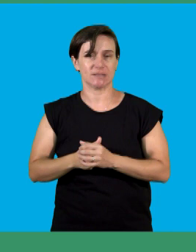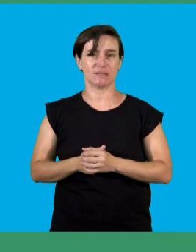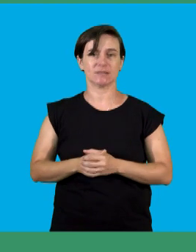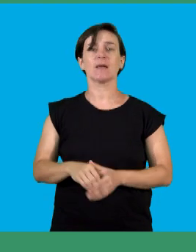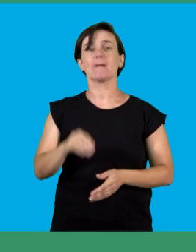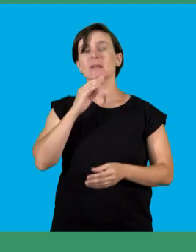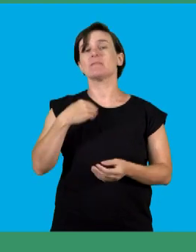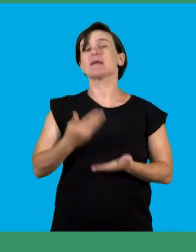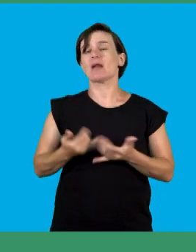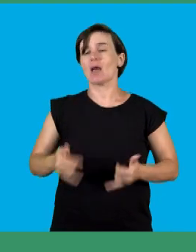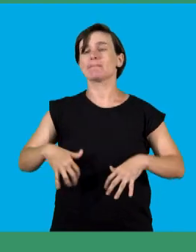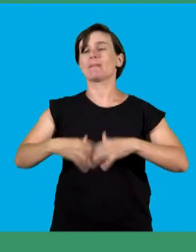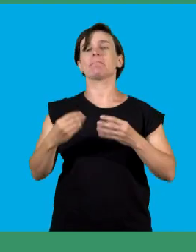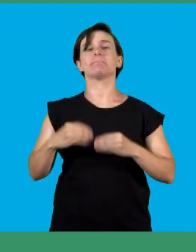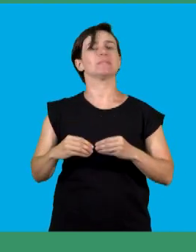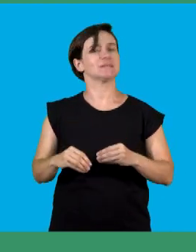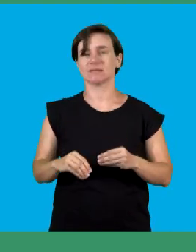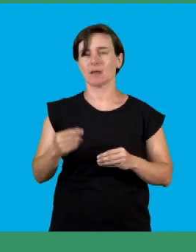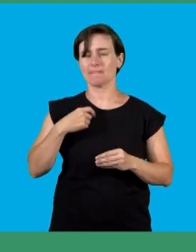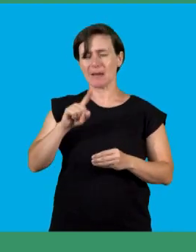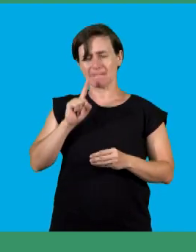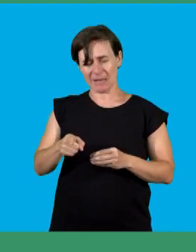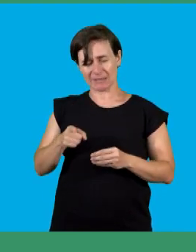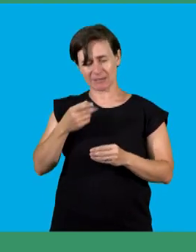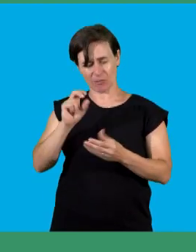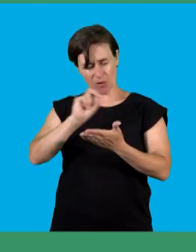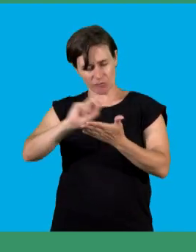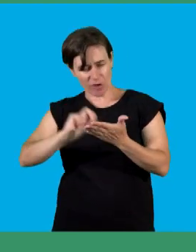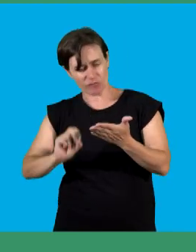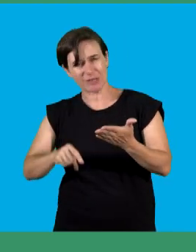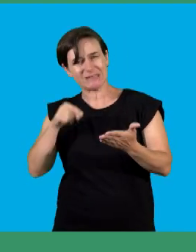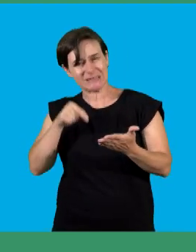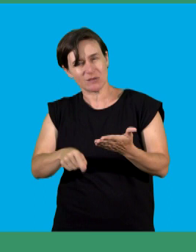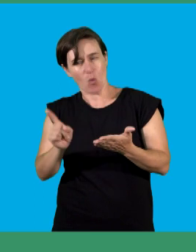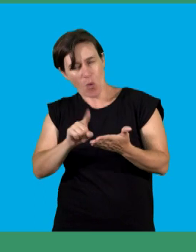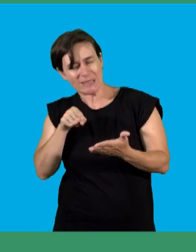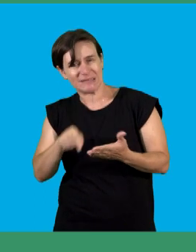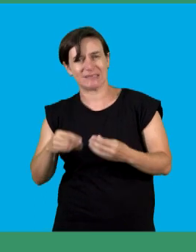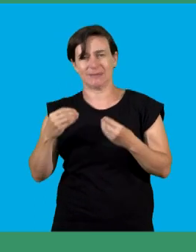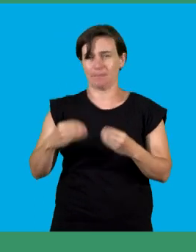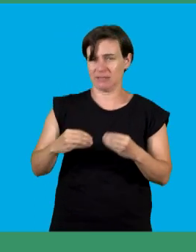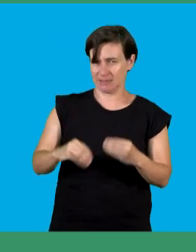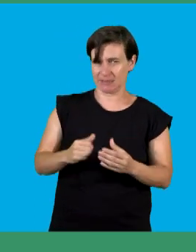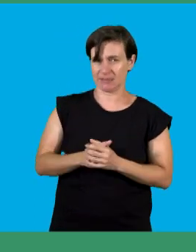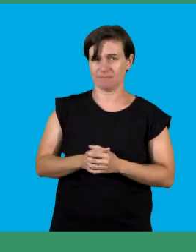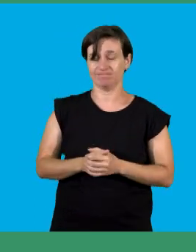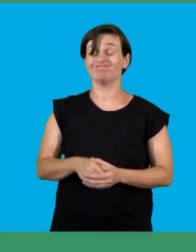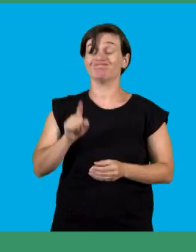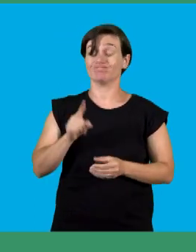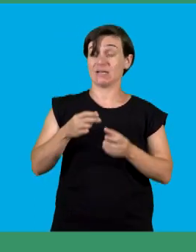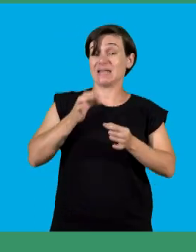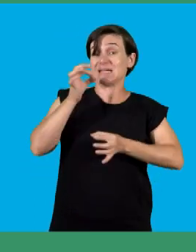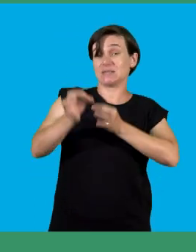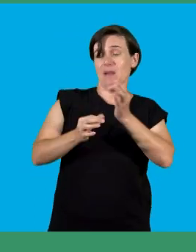start venturing into a business without having a written description of it. It explains how the prospective business